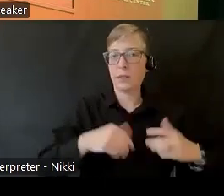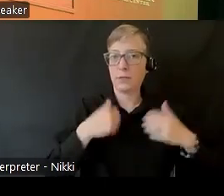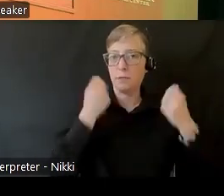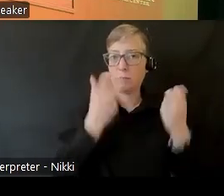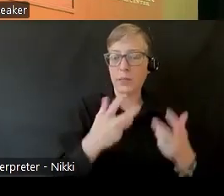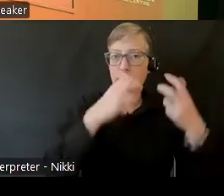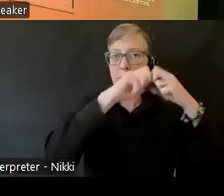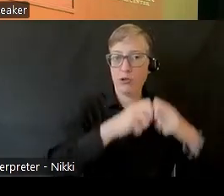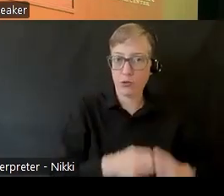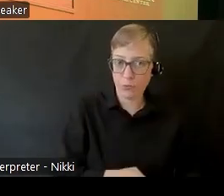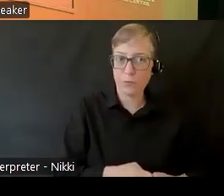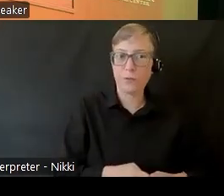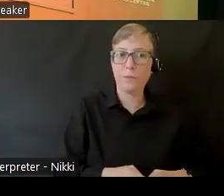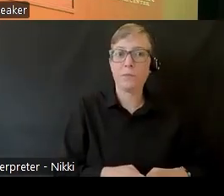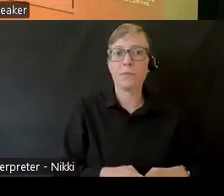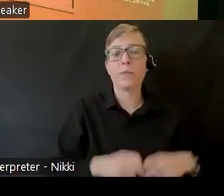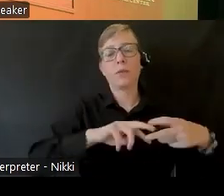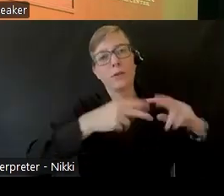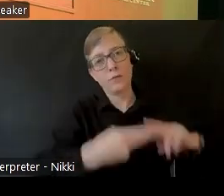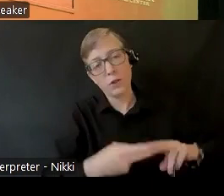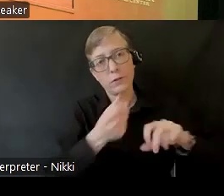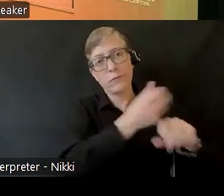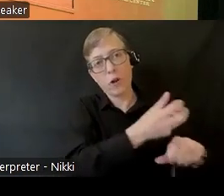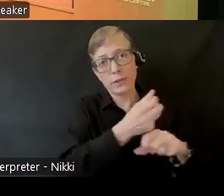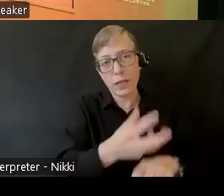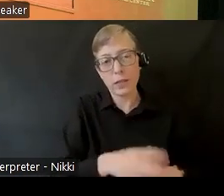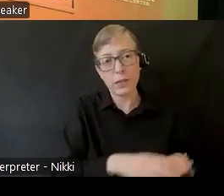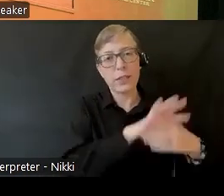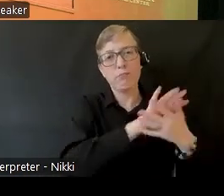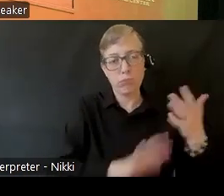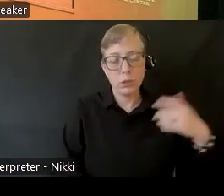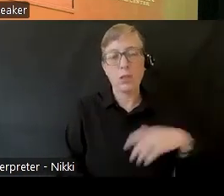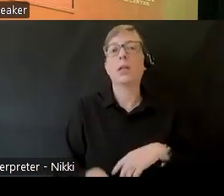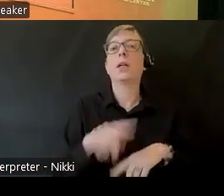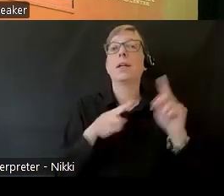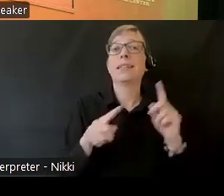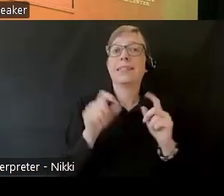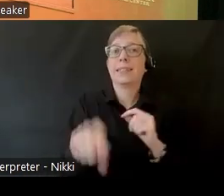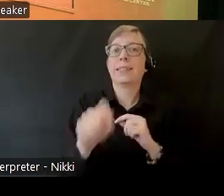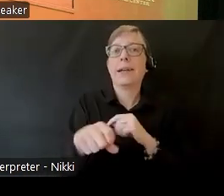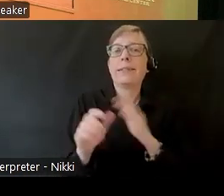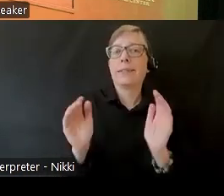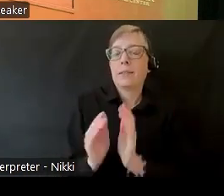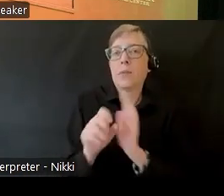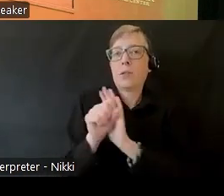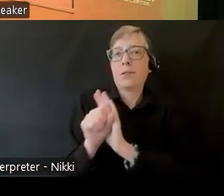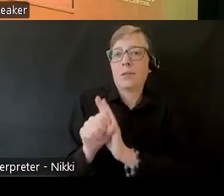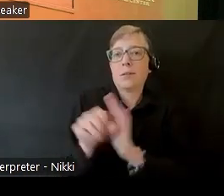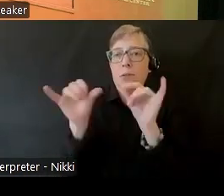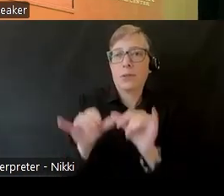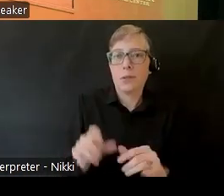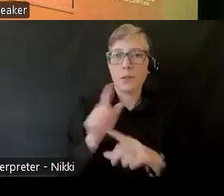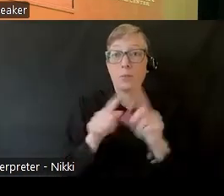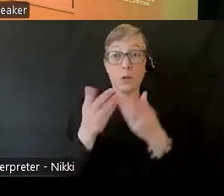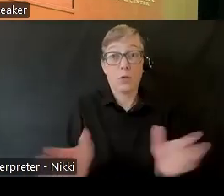stuff. But despite all that challenges and small sample size, I think the overall result is pretty consistent with what I